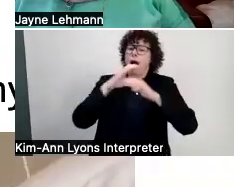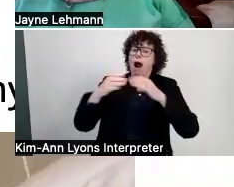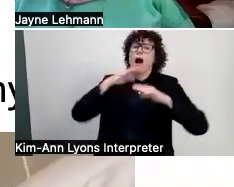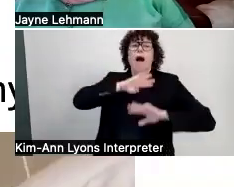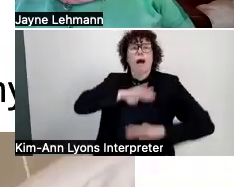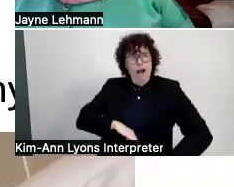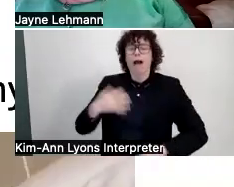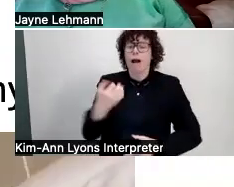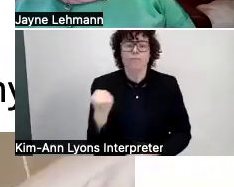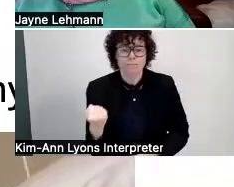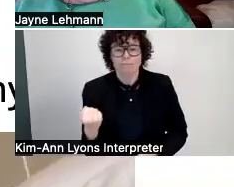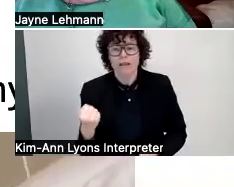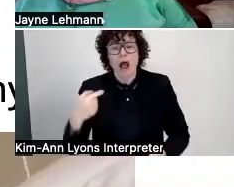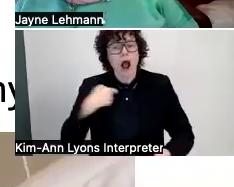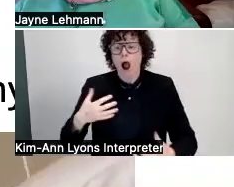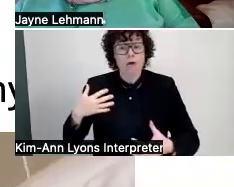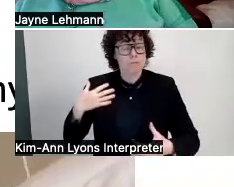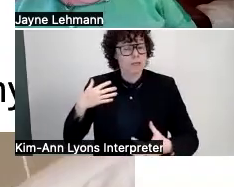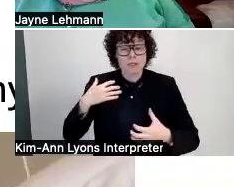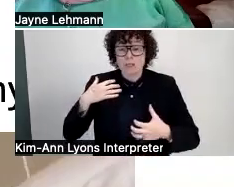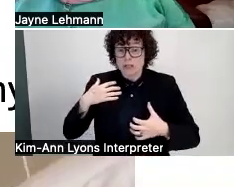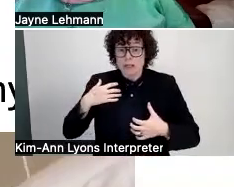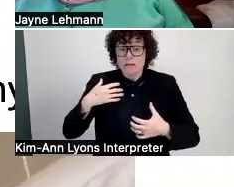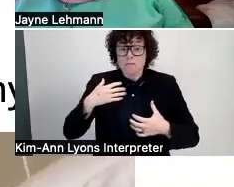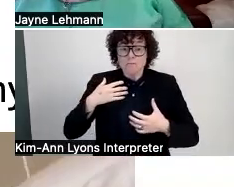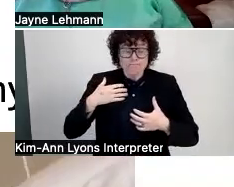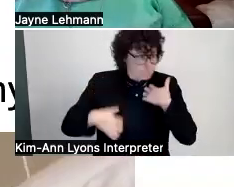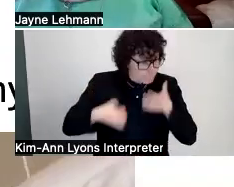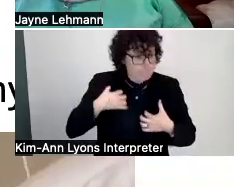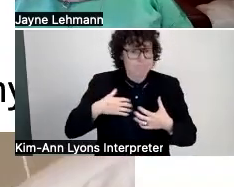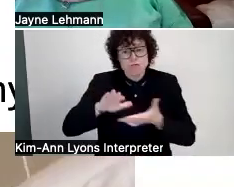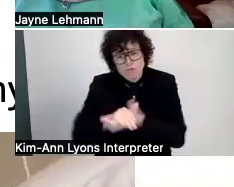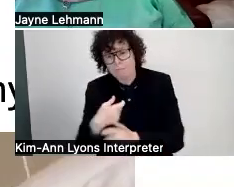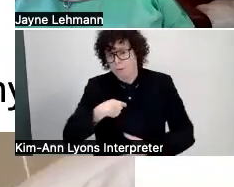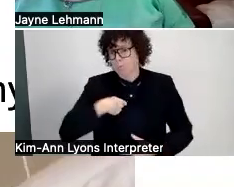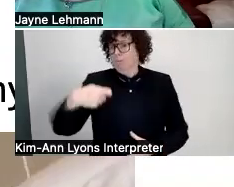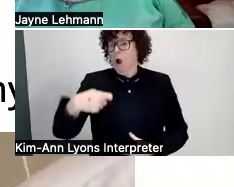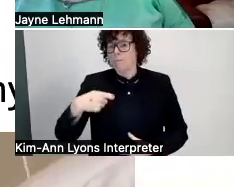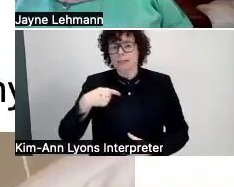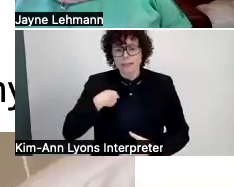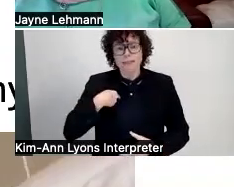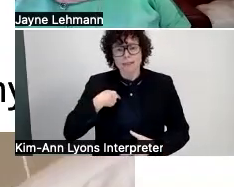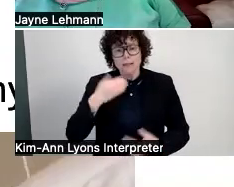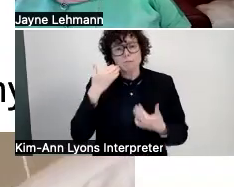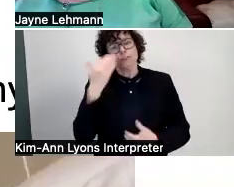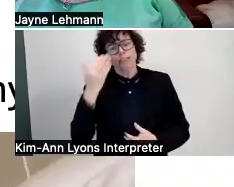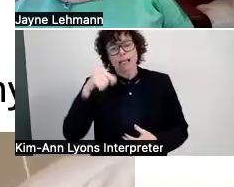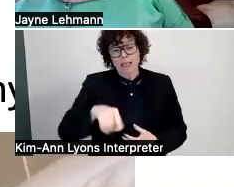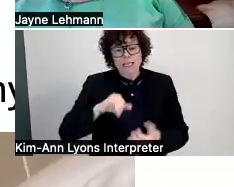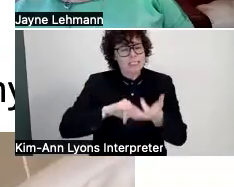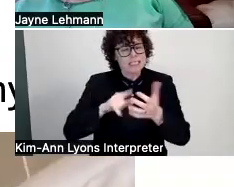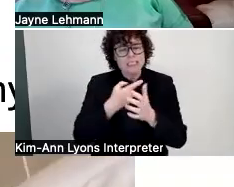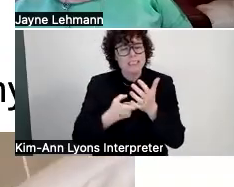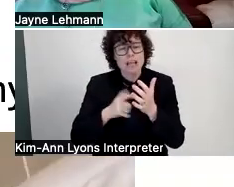So I'm thrilled to be presenting and sharing Sarah's story. Sarah was a really loved part of